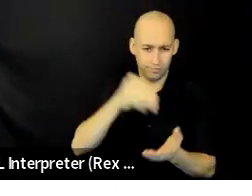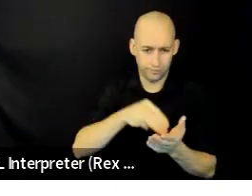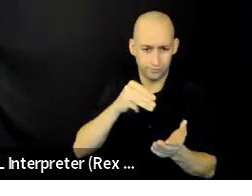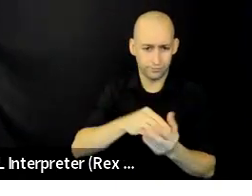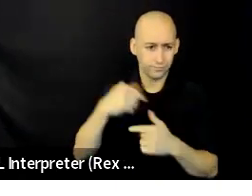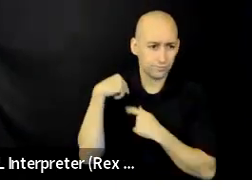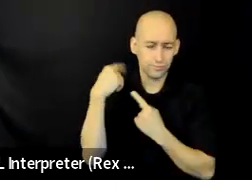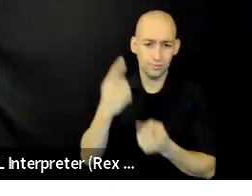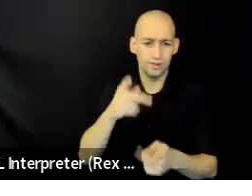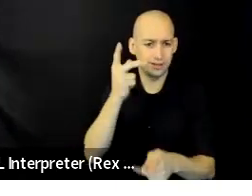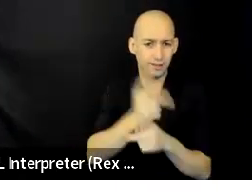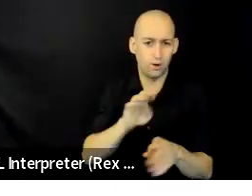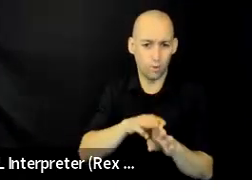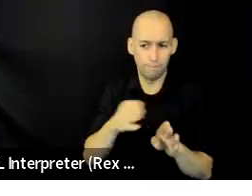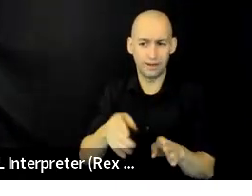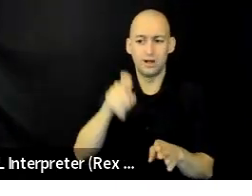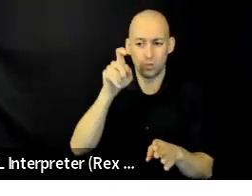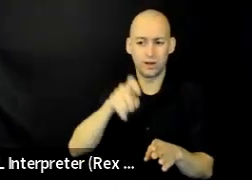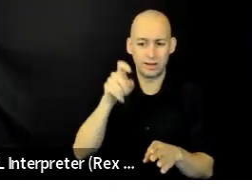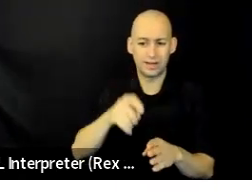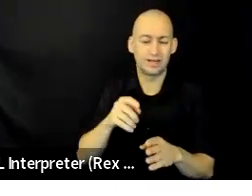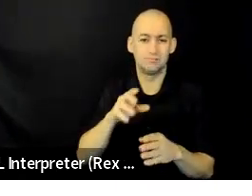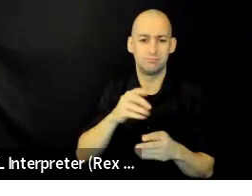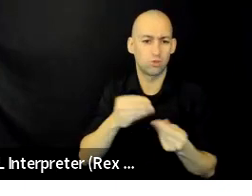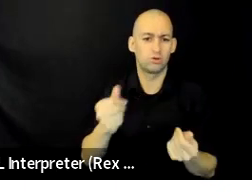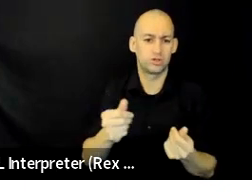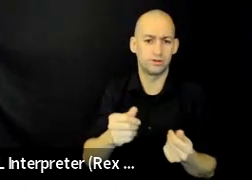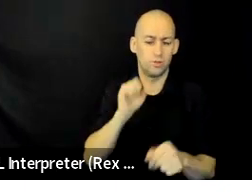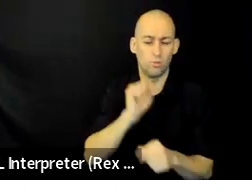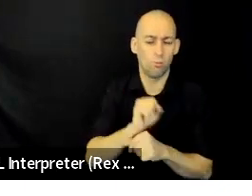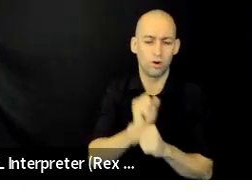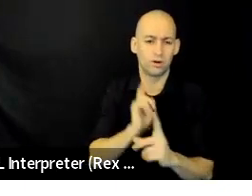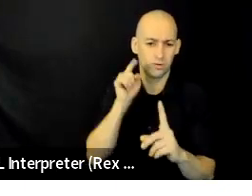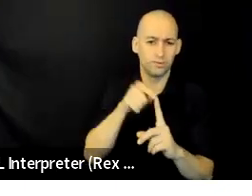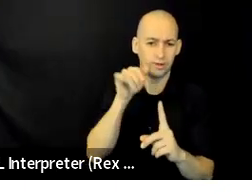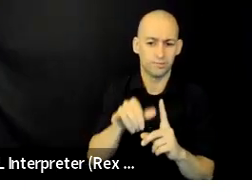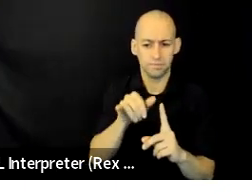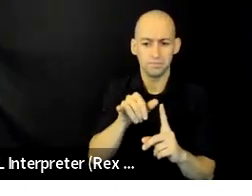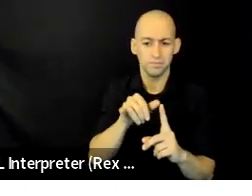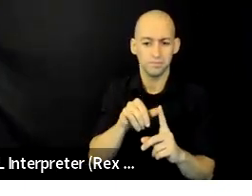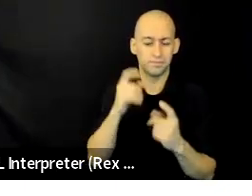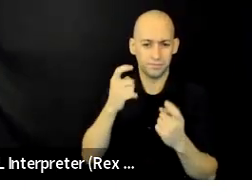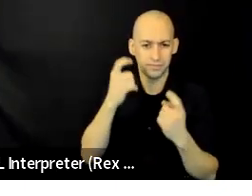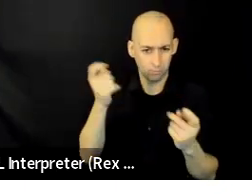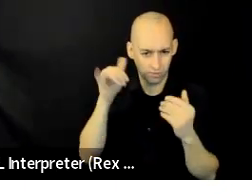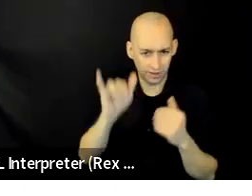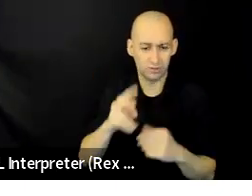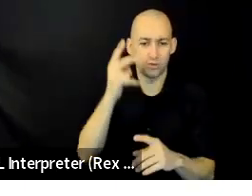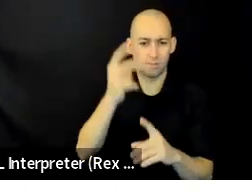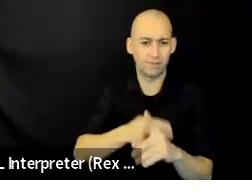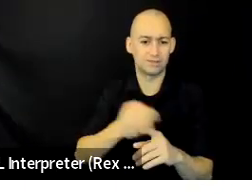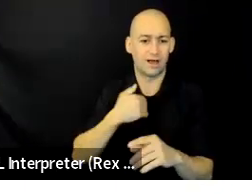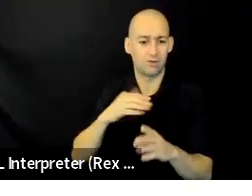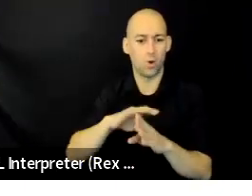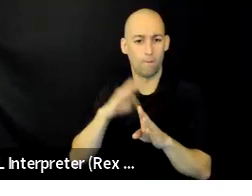keep it open. So we need an ultimate solution, and that's what we're working towards. We were celebrating that 2 months of having it open